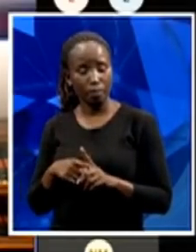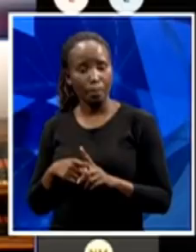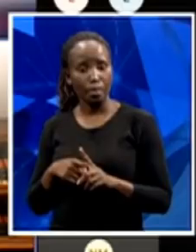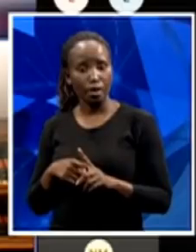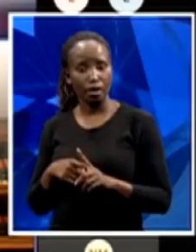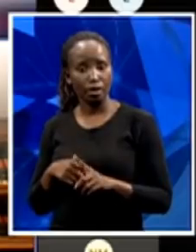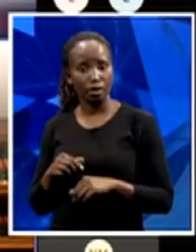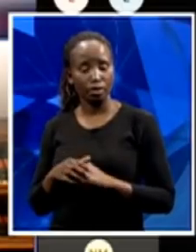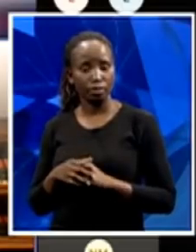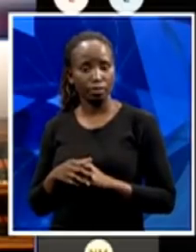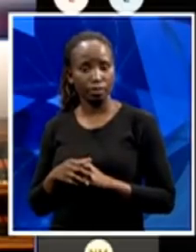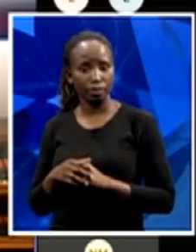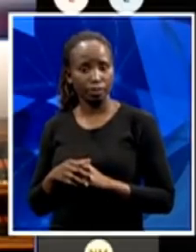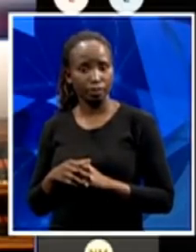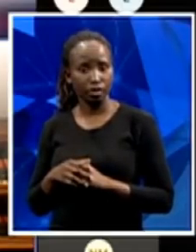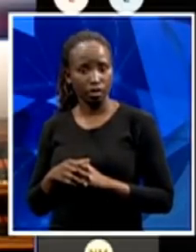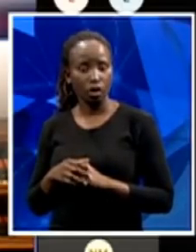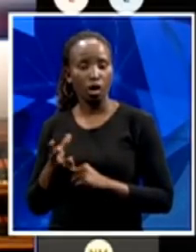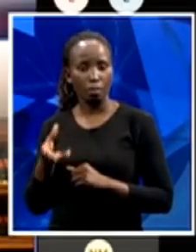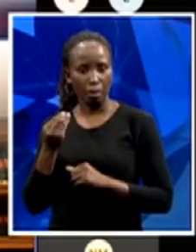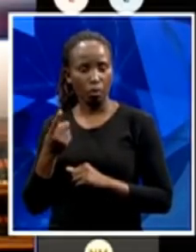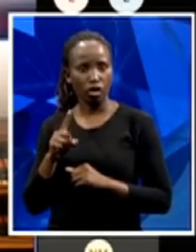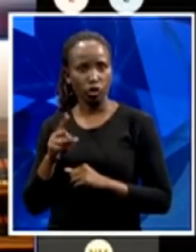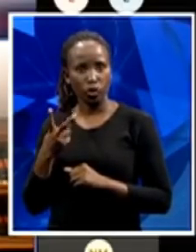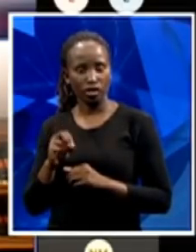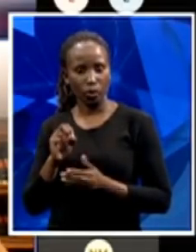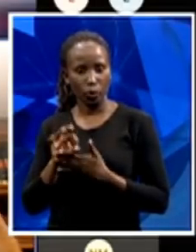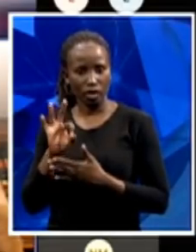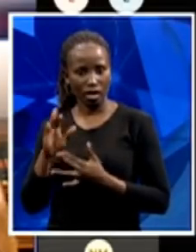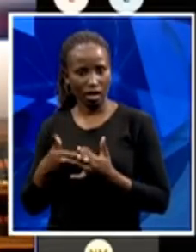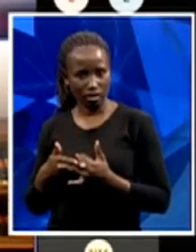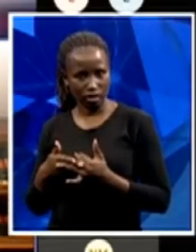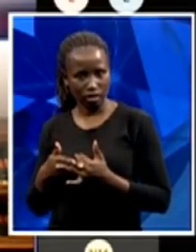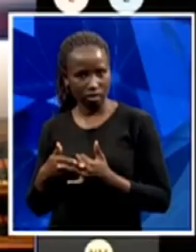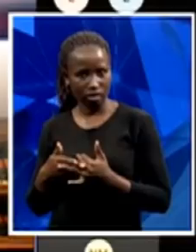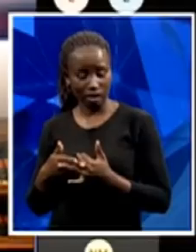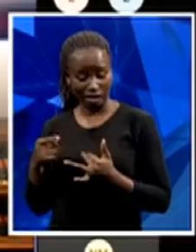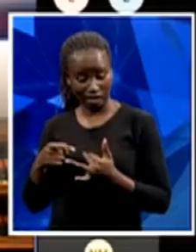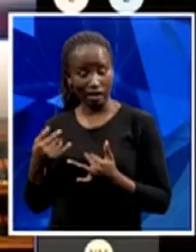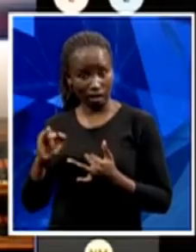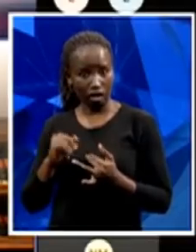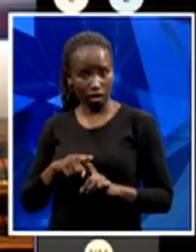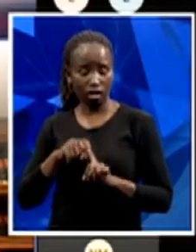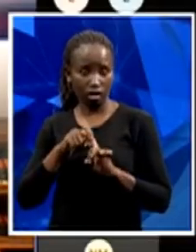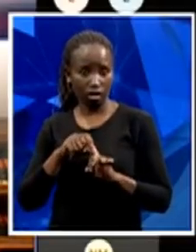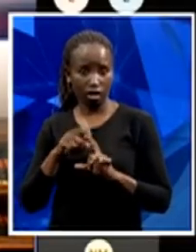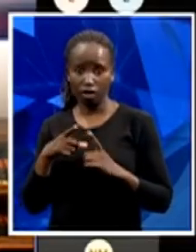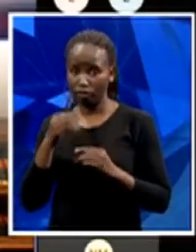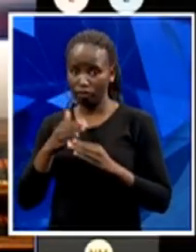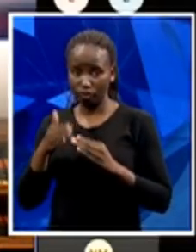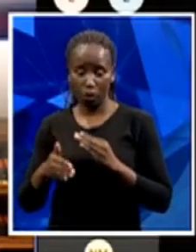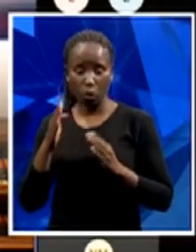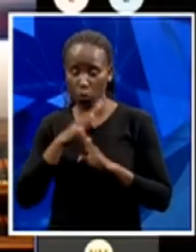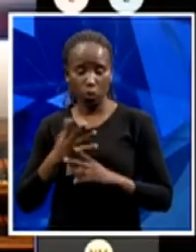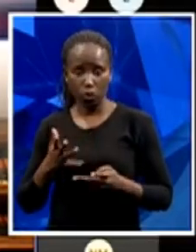2013 case appears to be still pending. And in the context of urgency, one must question why he did